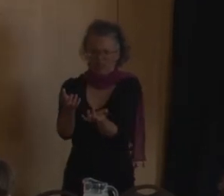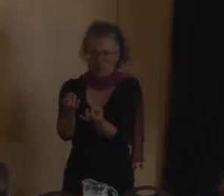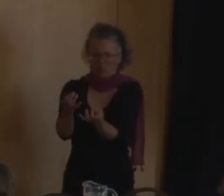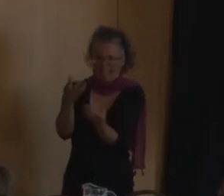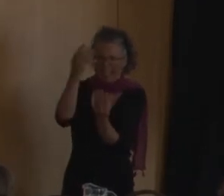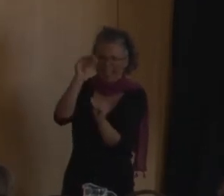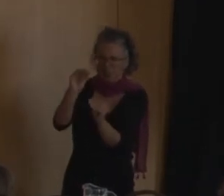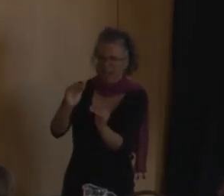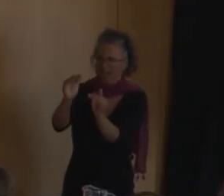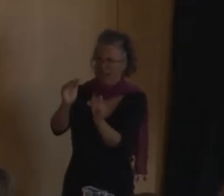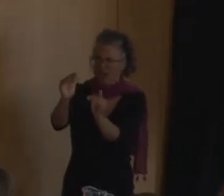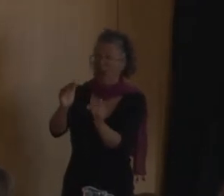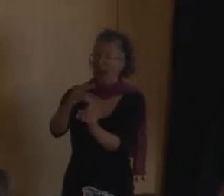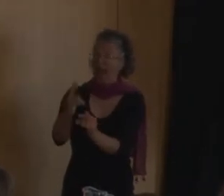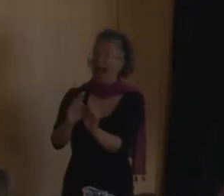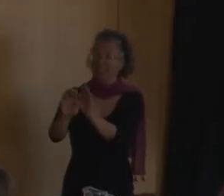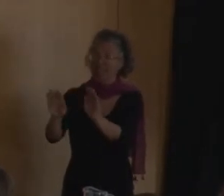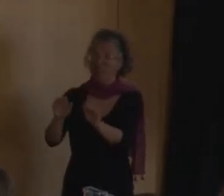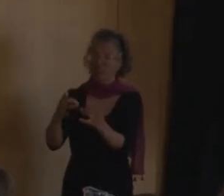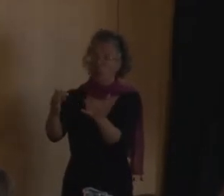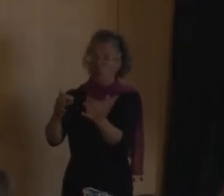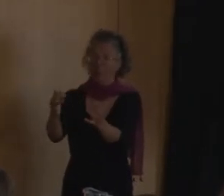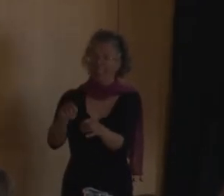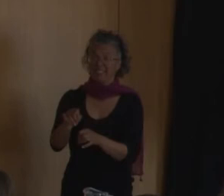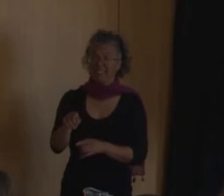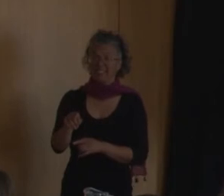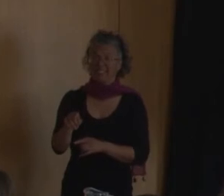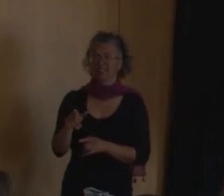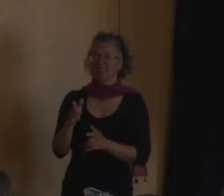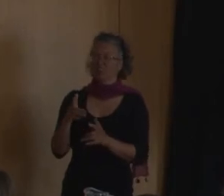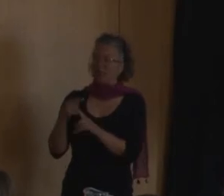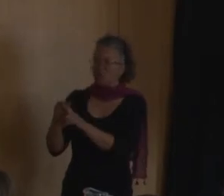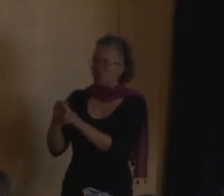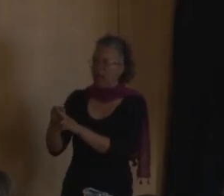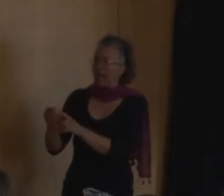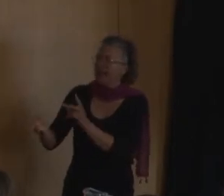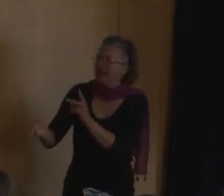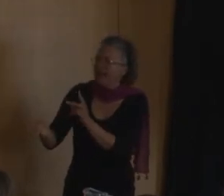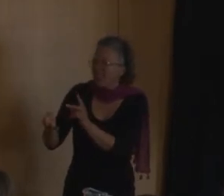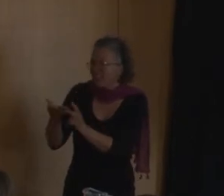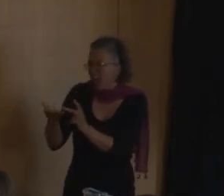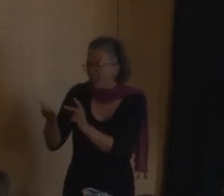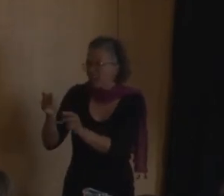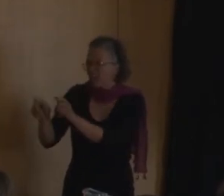us too, particularly in our art galleries, less of a target elsewhere, in part because they'll come anyway.